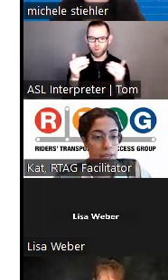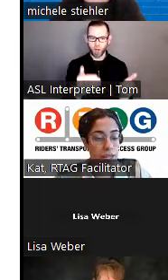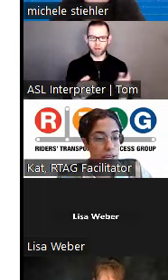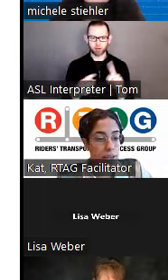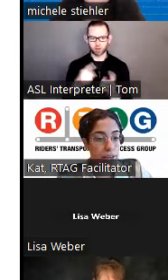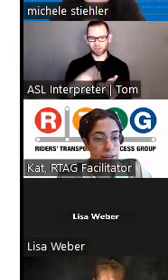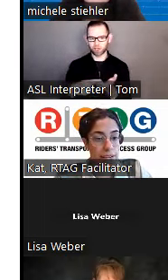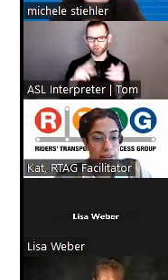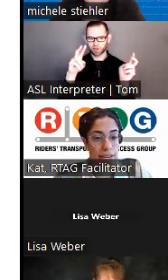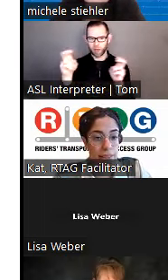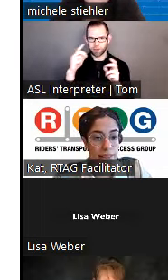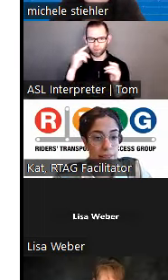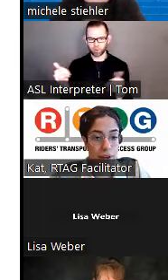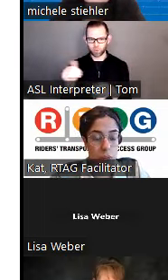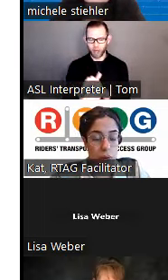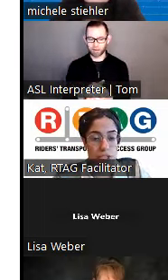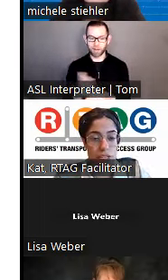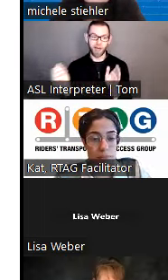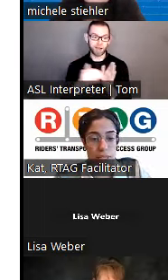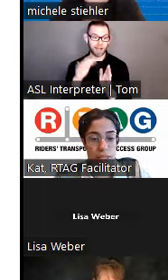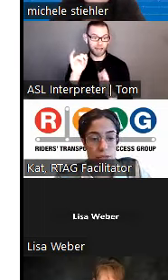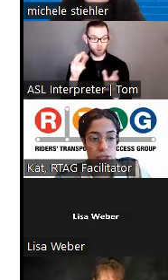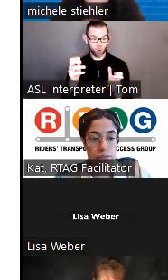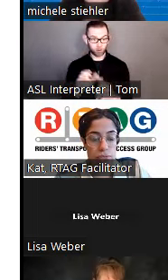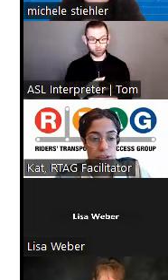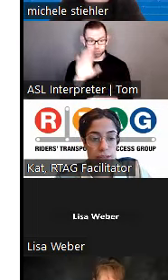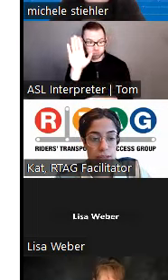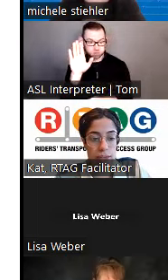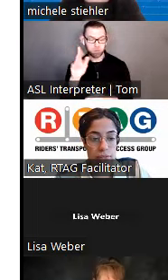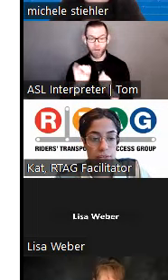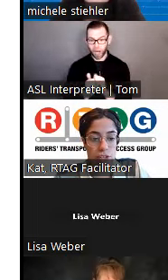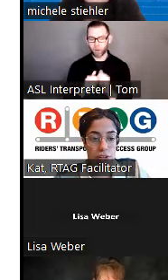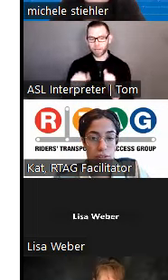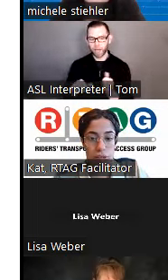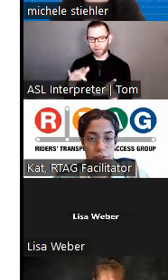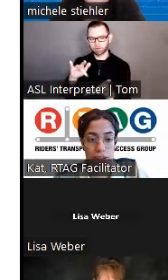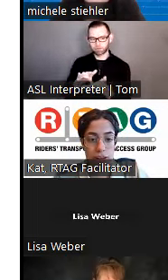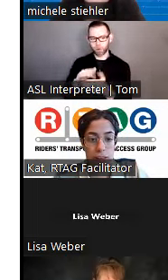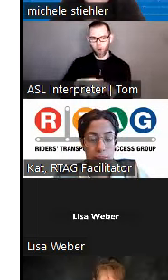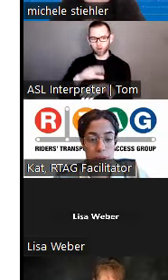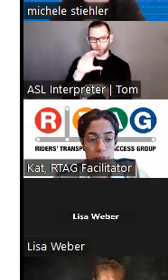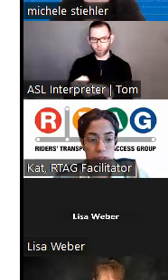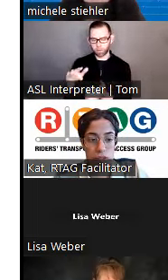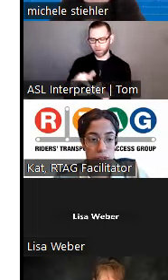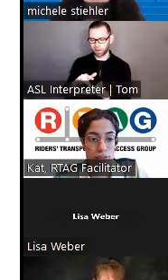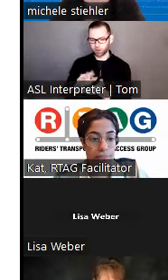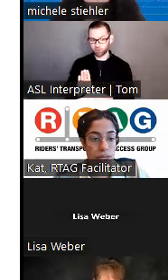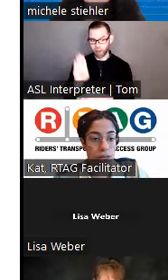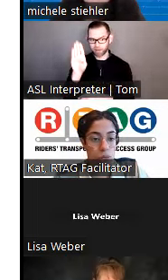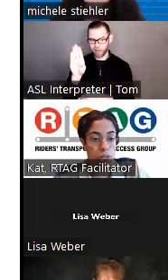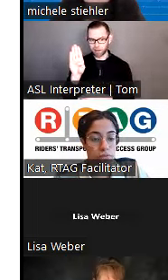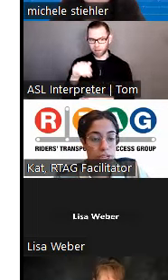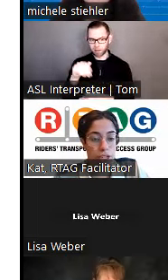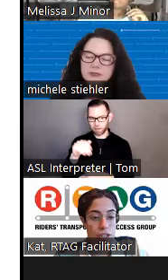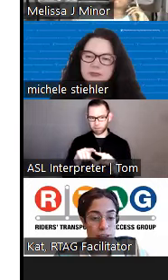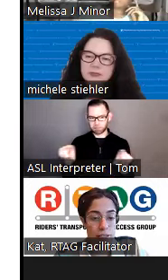tonight. Again, to indicate that you have a question, please use Zoom's raise hand feature located at the bottom of the screen.